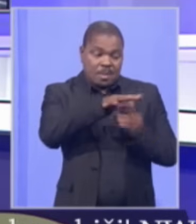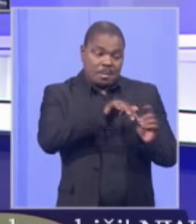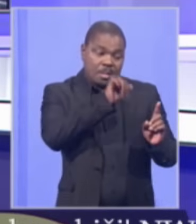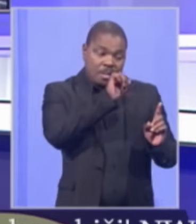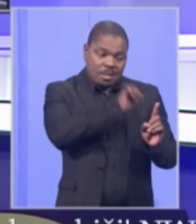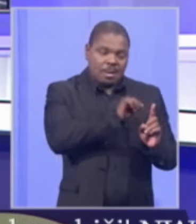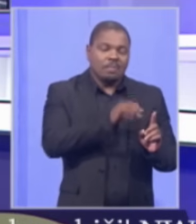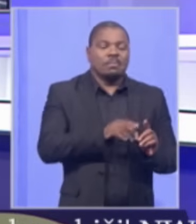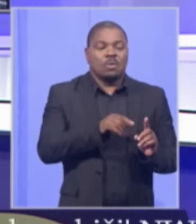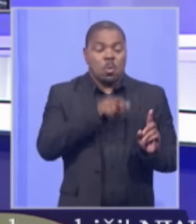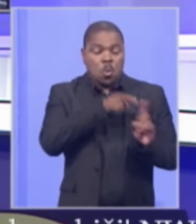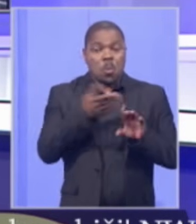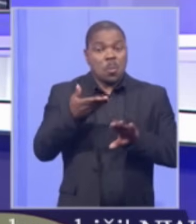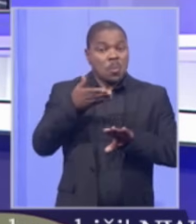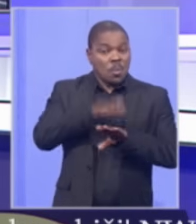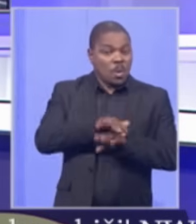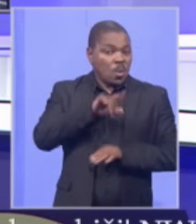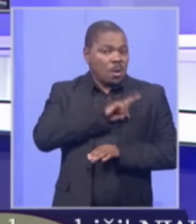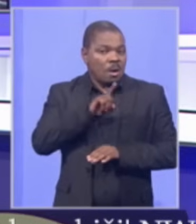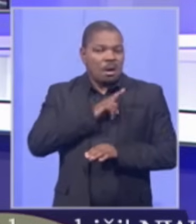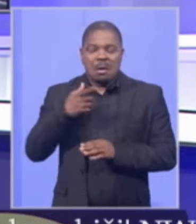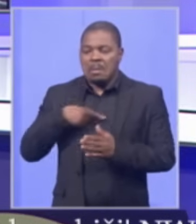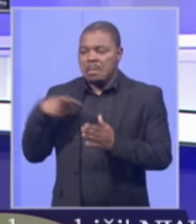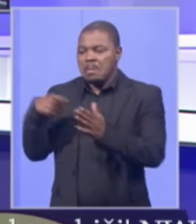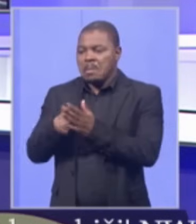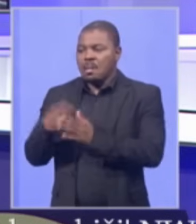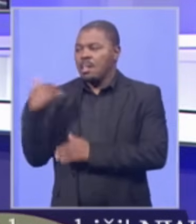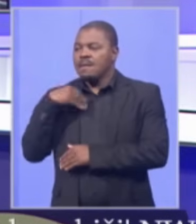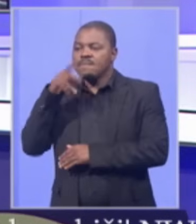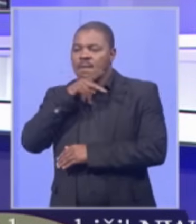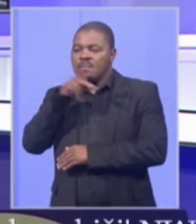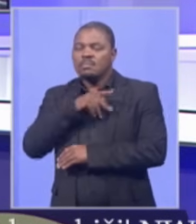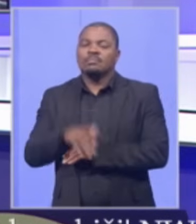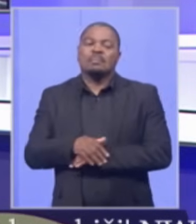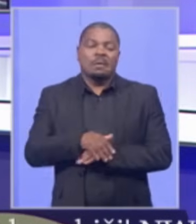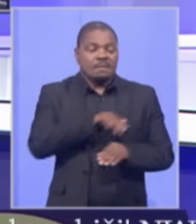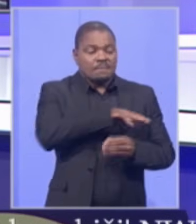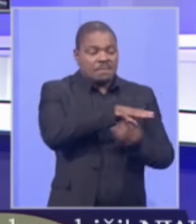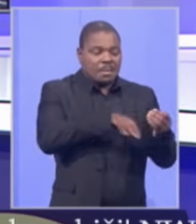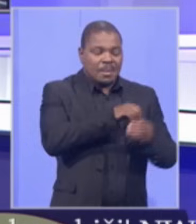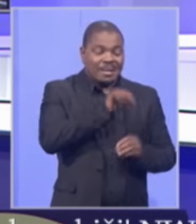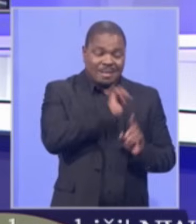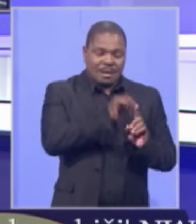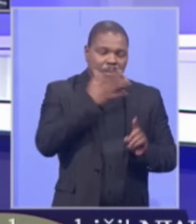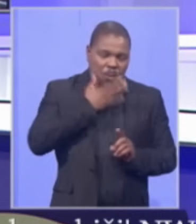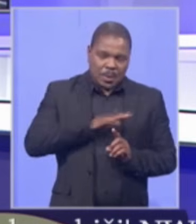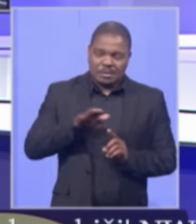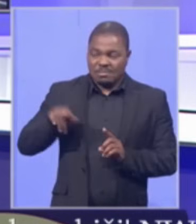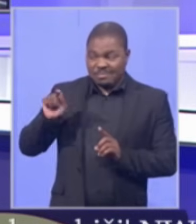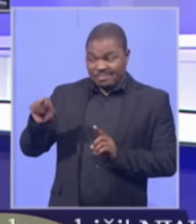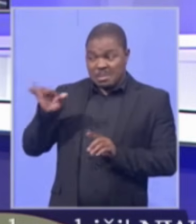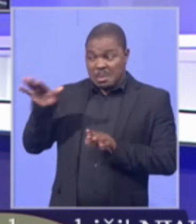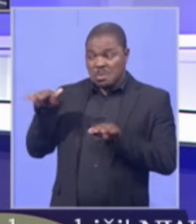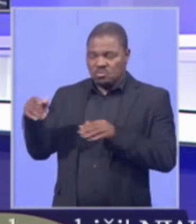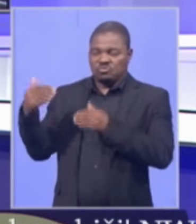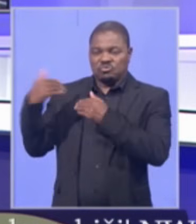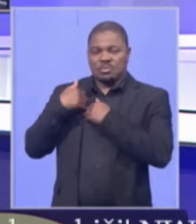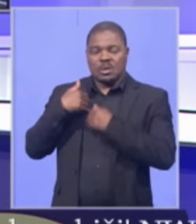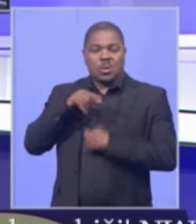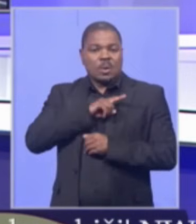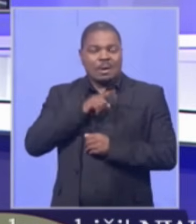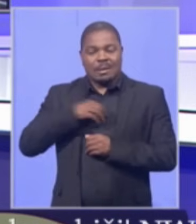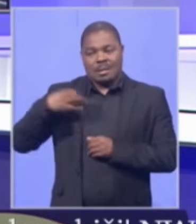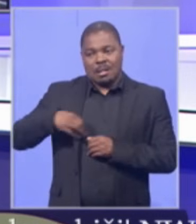hlokofetše morago ga go ja dimonamonnane tšeo a di rekilego ka Labohlano. Ba ipiletša gore go tšewe maikarabelo. Go latofatšwa ge basetsana